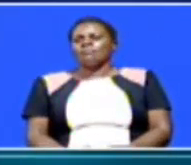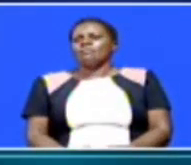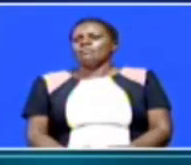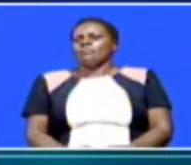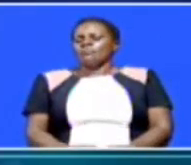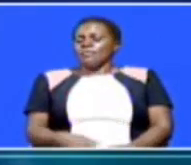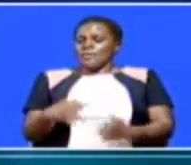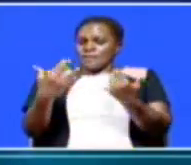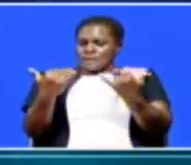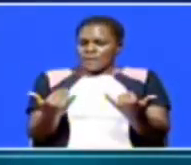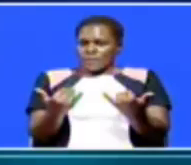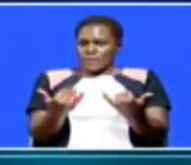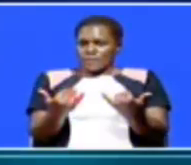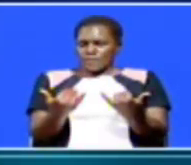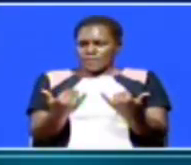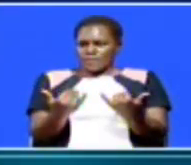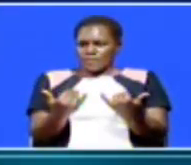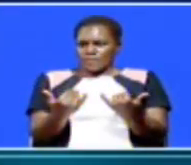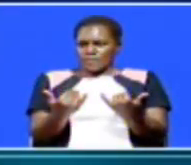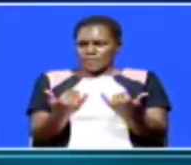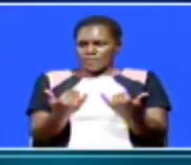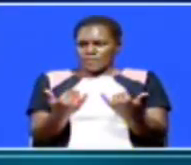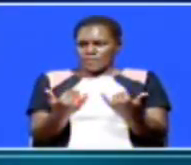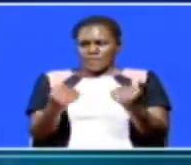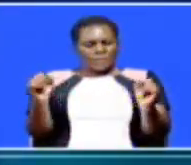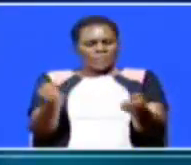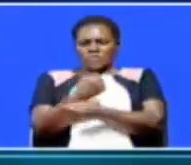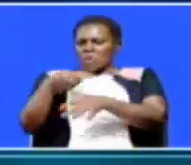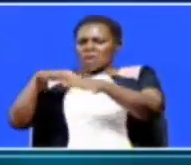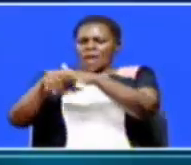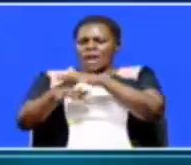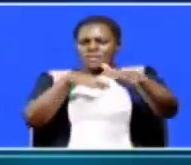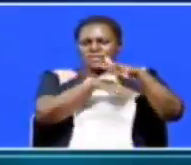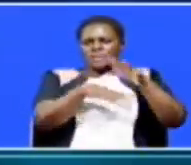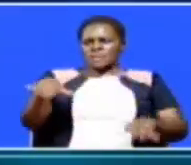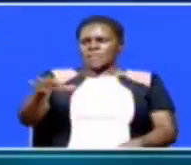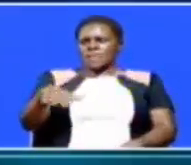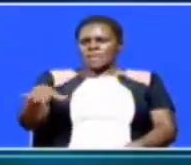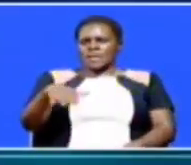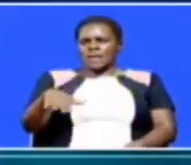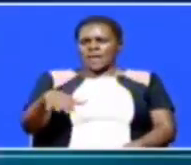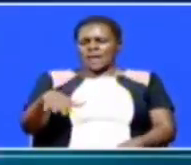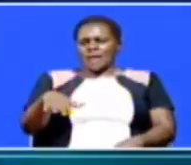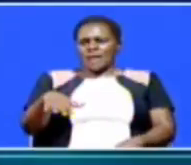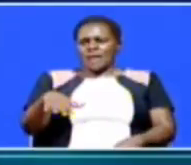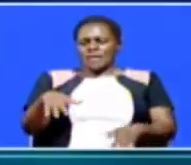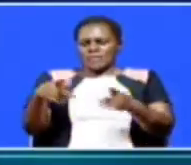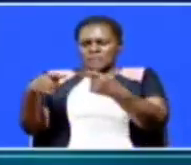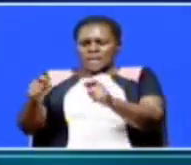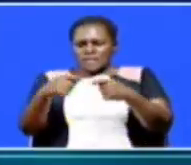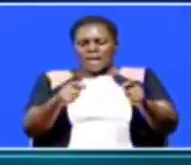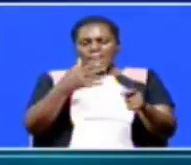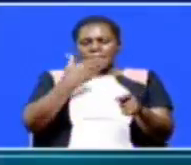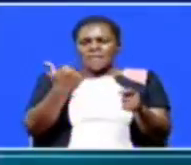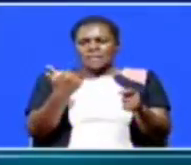What I can say right now is that the area is still, we cannot really access the area. The residents around the area, they are trying their